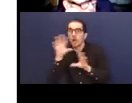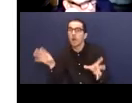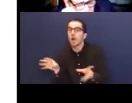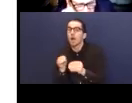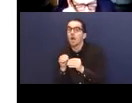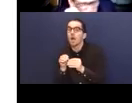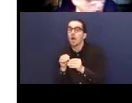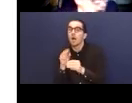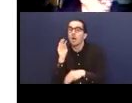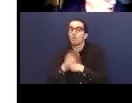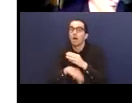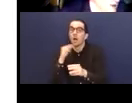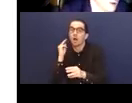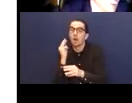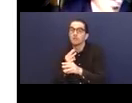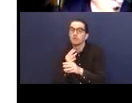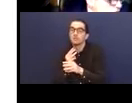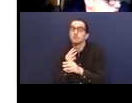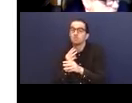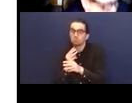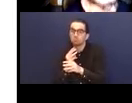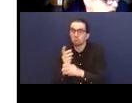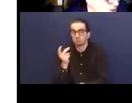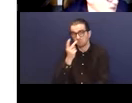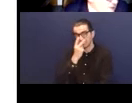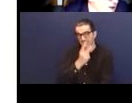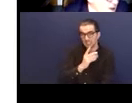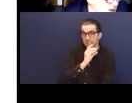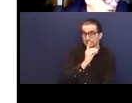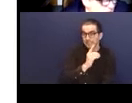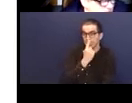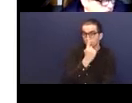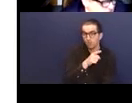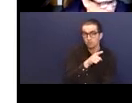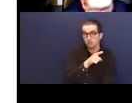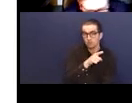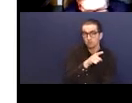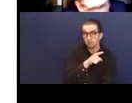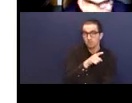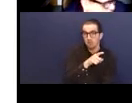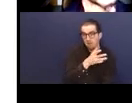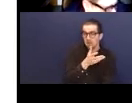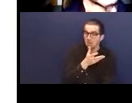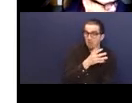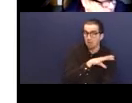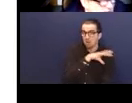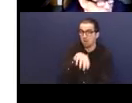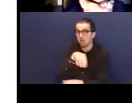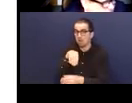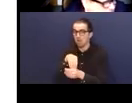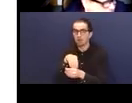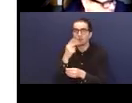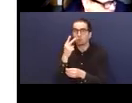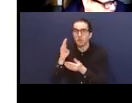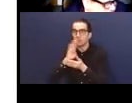be 2 billion people around the world, so that we are very likely to find at least 20% of people have some difficulty in